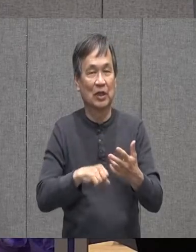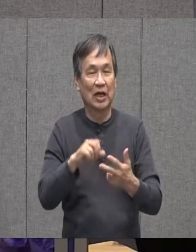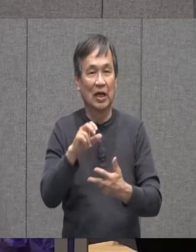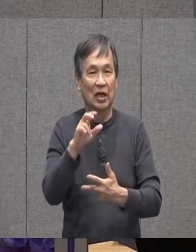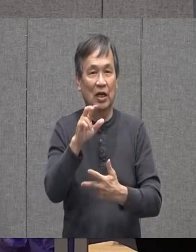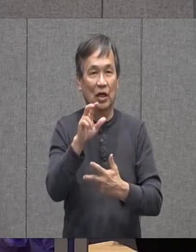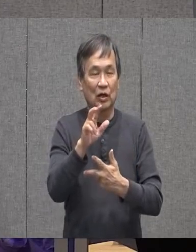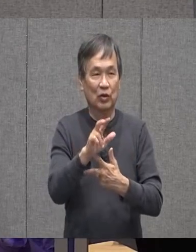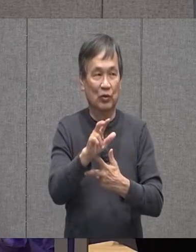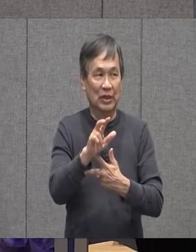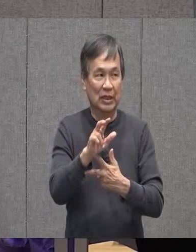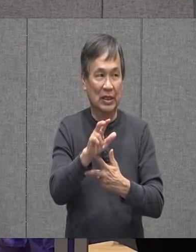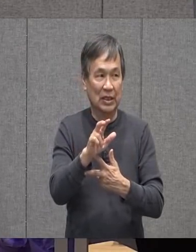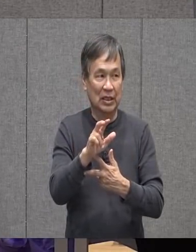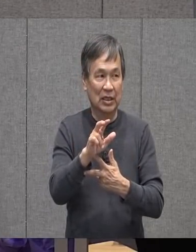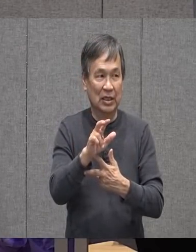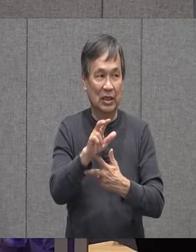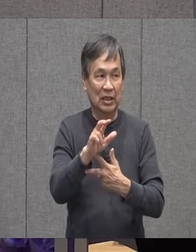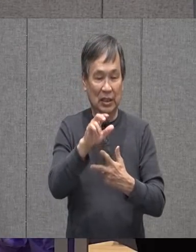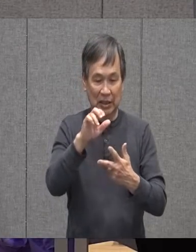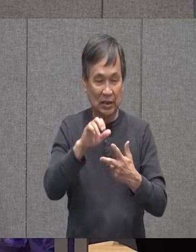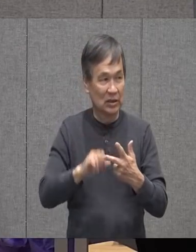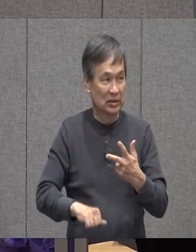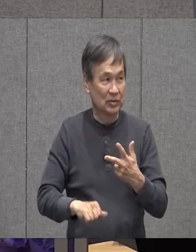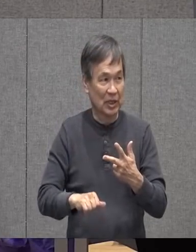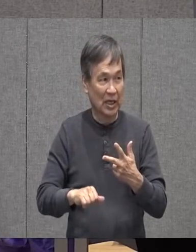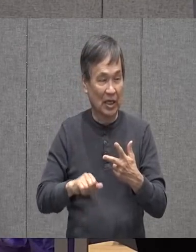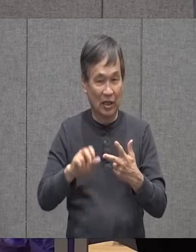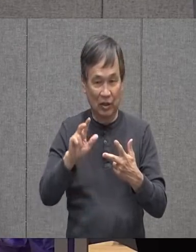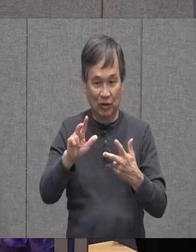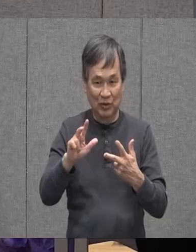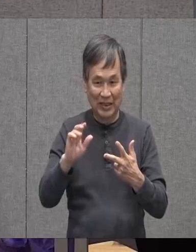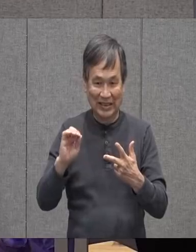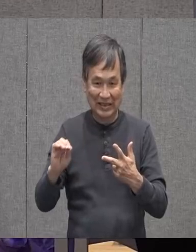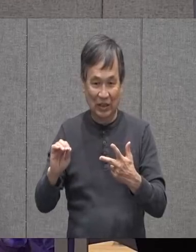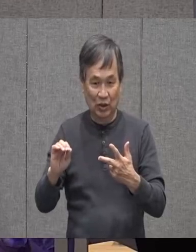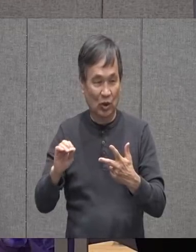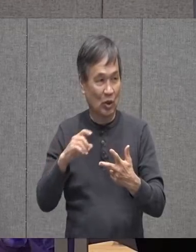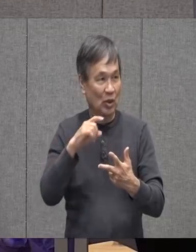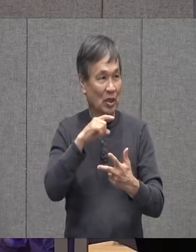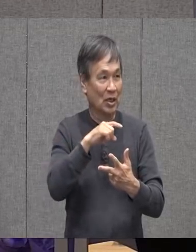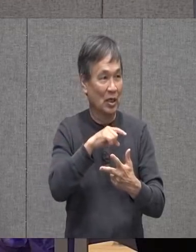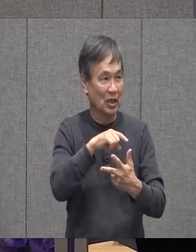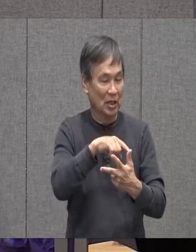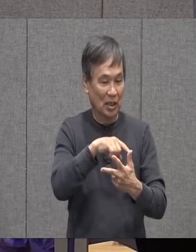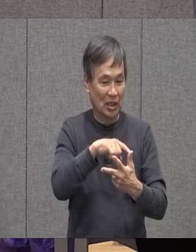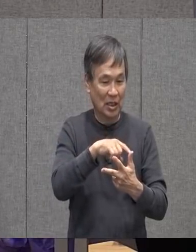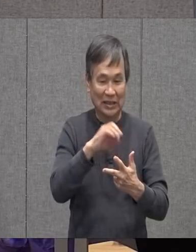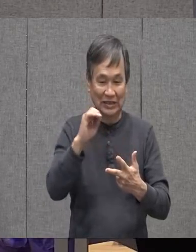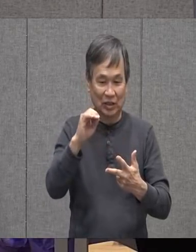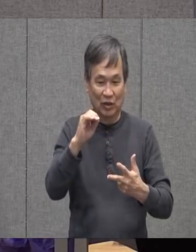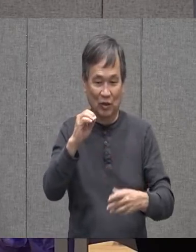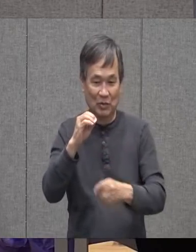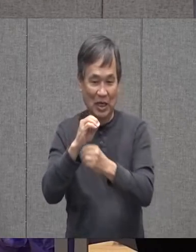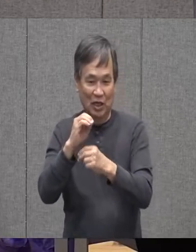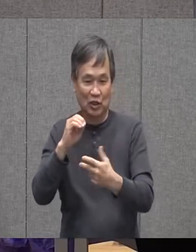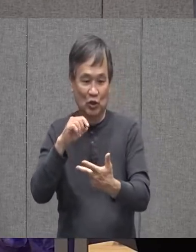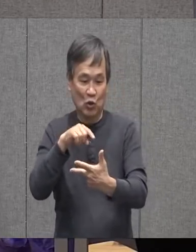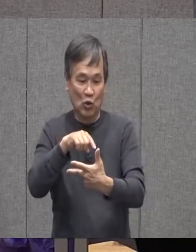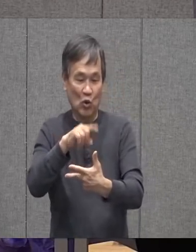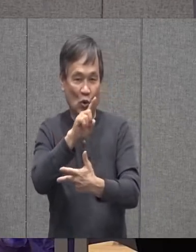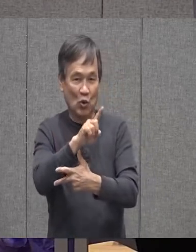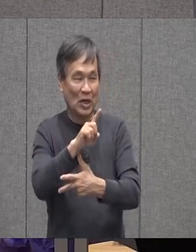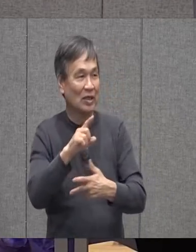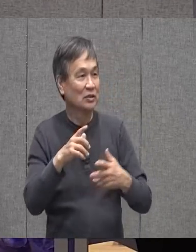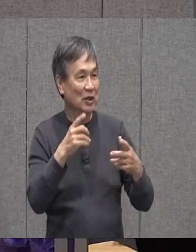away 3, and that leaves me with 0. But then I can add back on my 1. So at least I